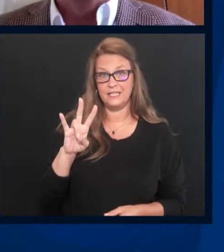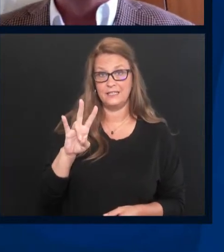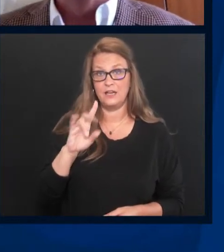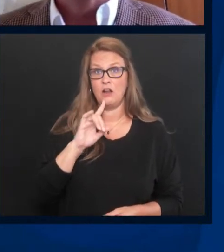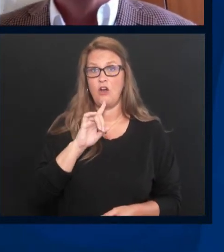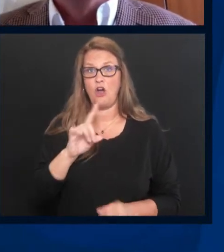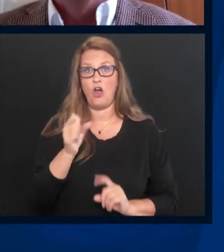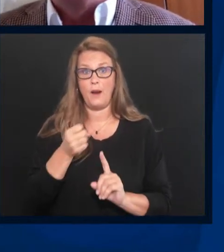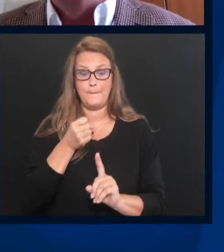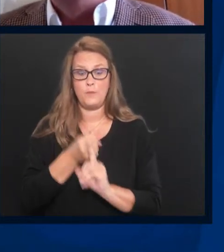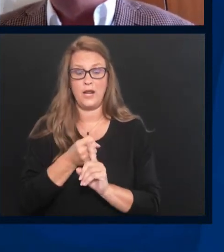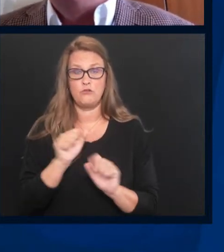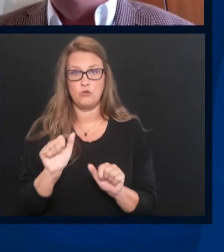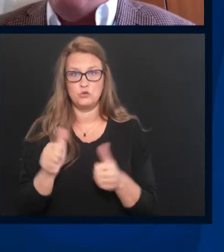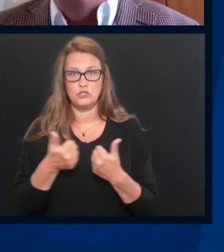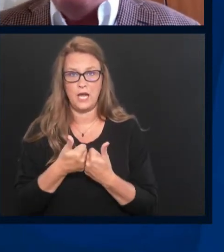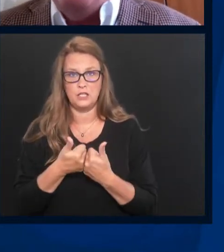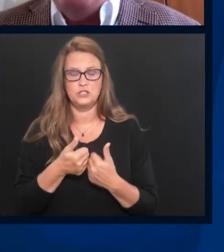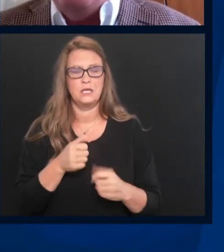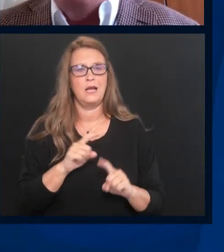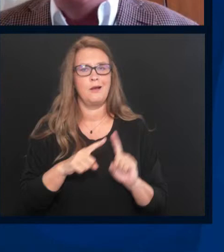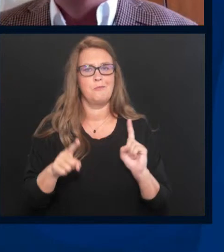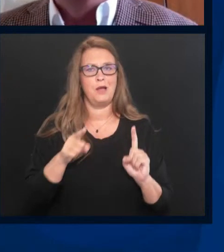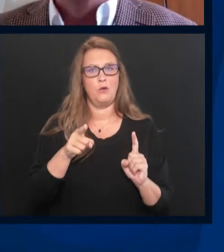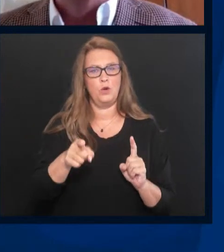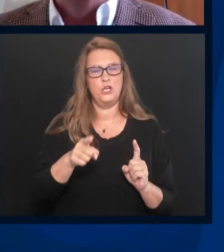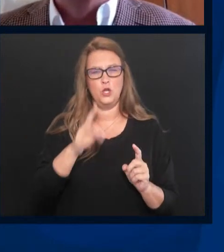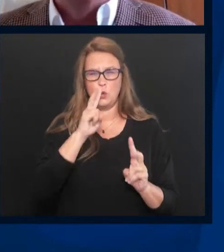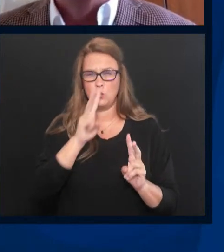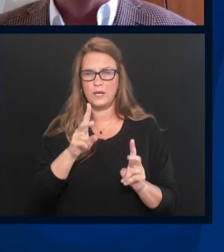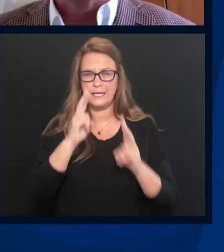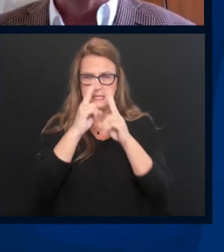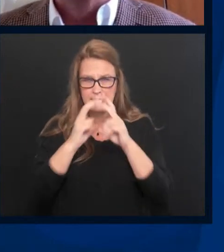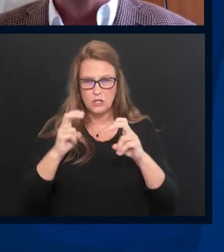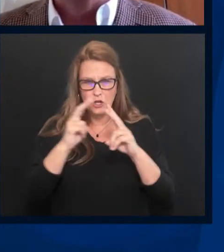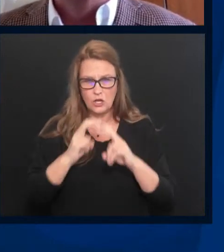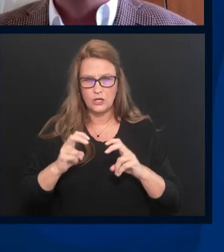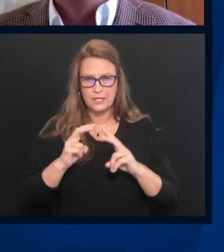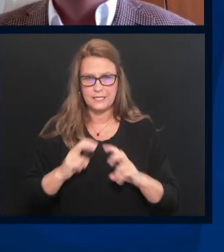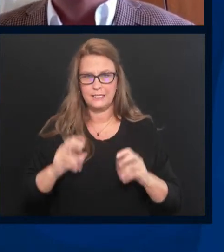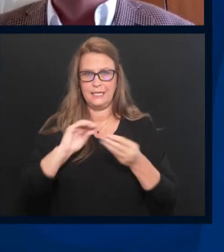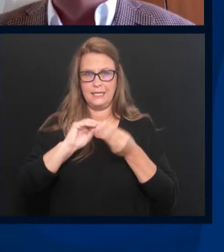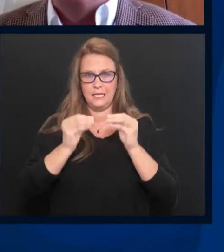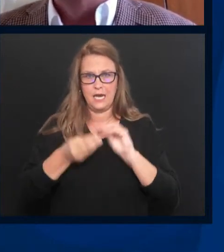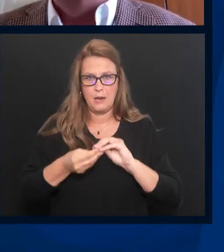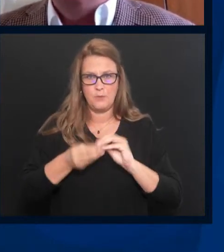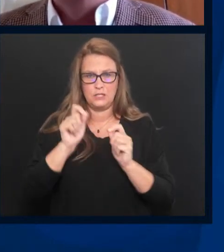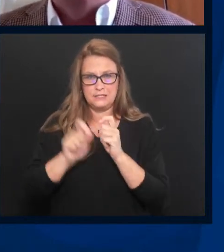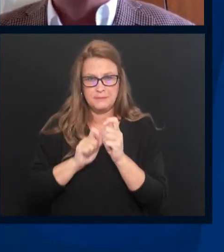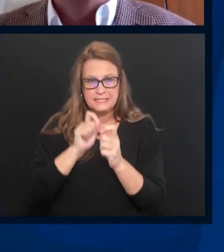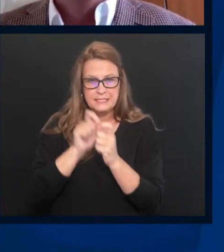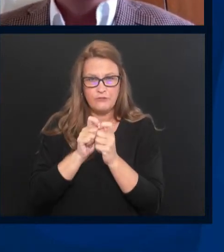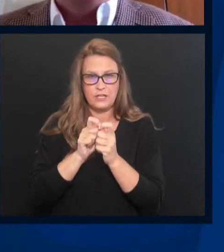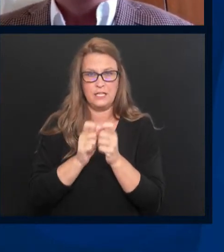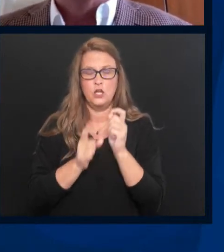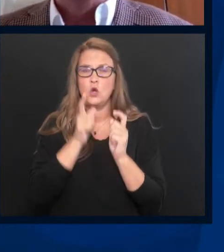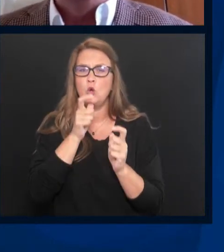breakthrough challenges. But when you dive down into the numbers specifically of the most